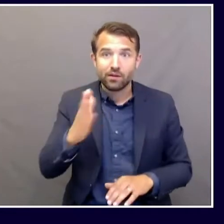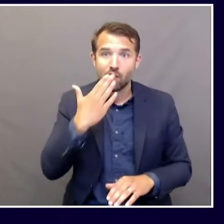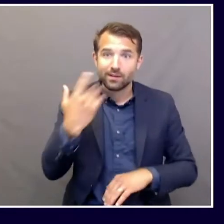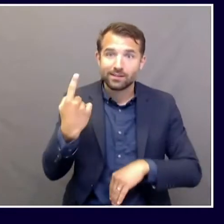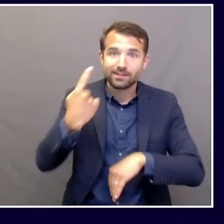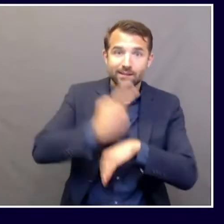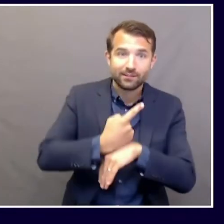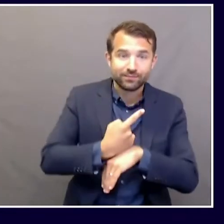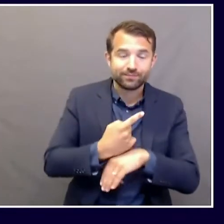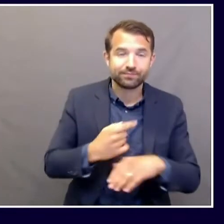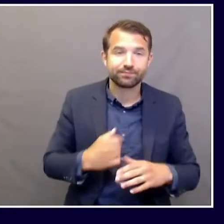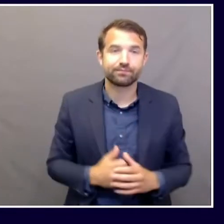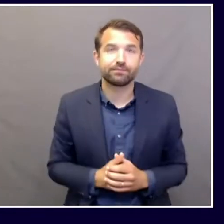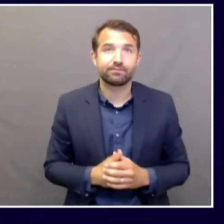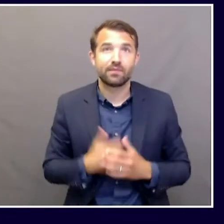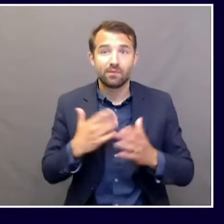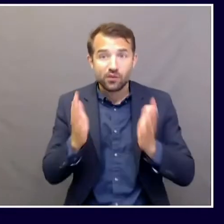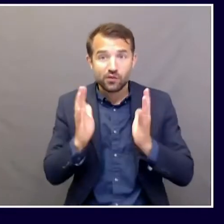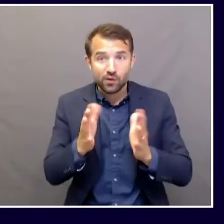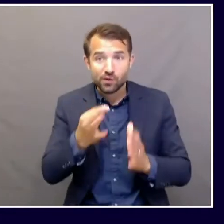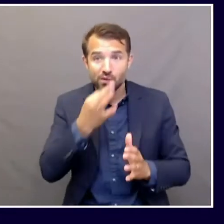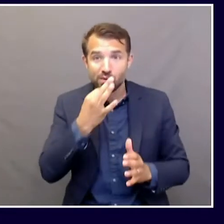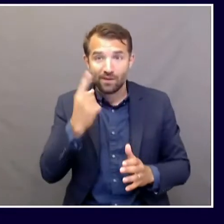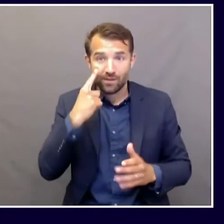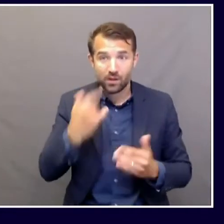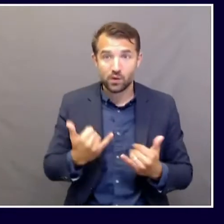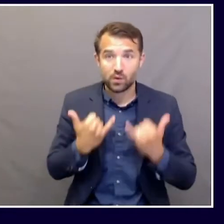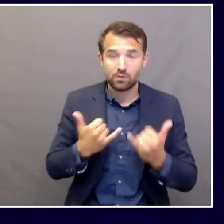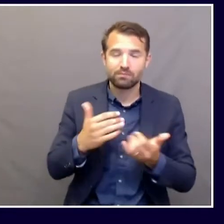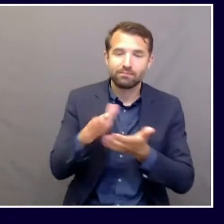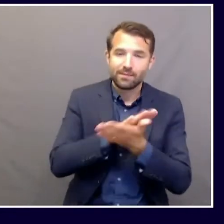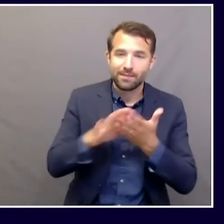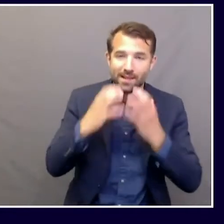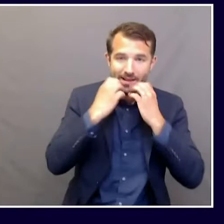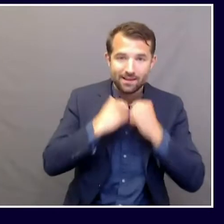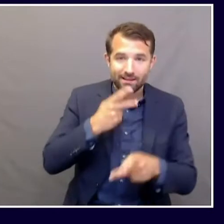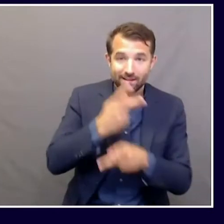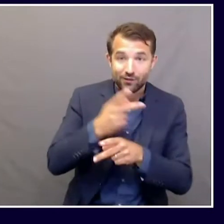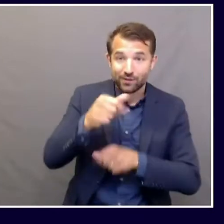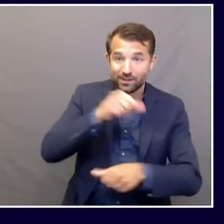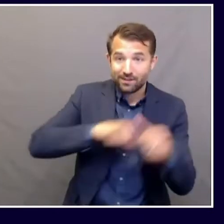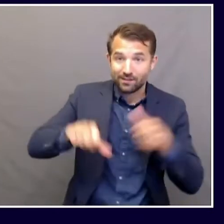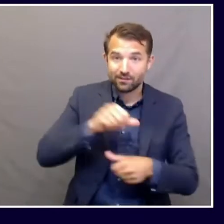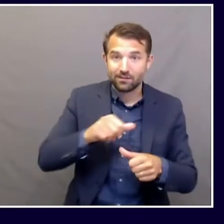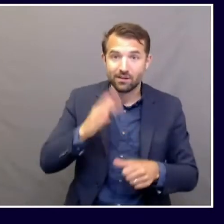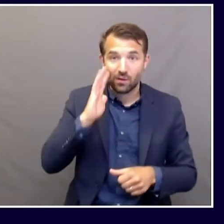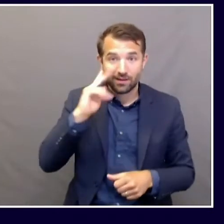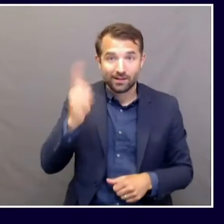everyone again soon. In the meantime, please be kind and take care of one another. Talk to everyone later.